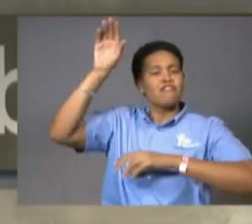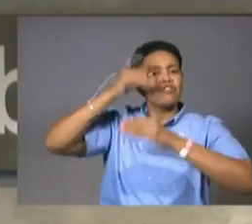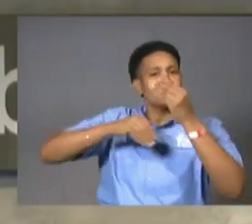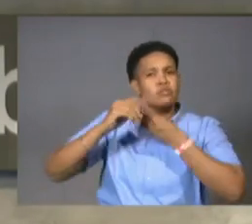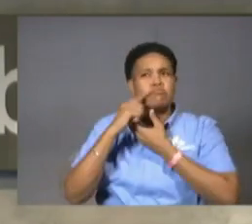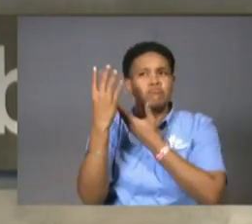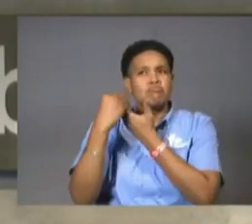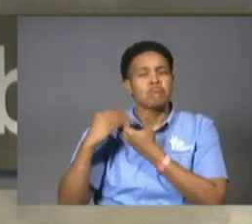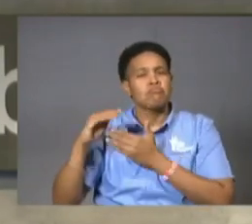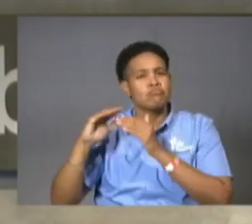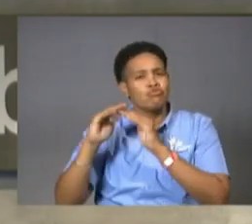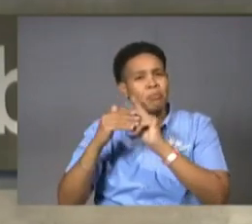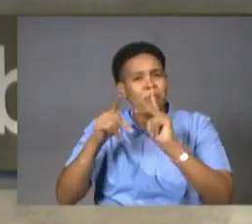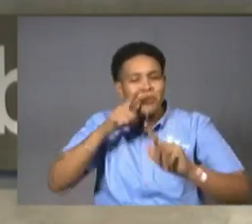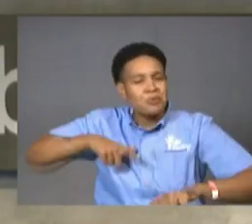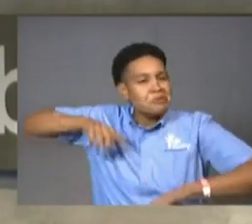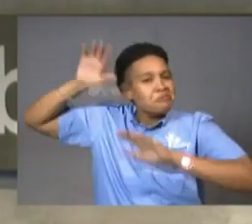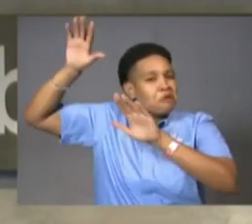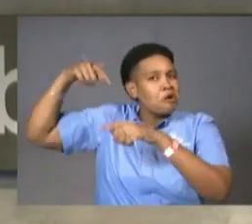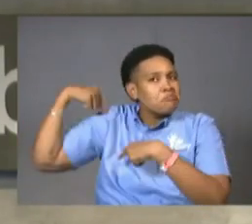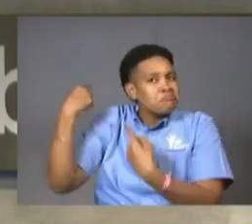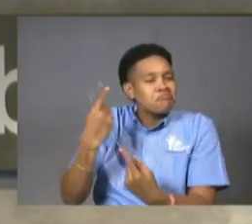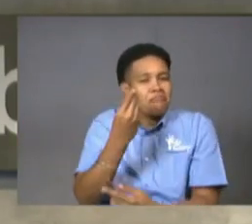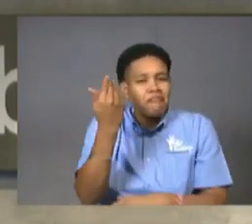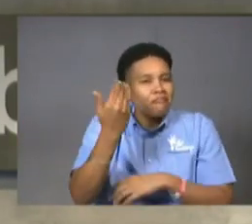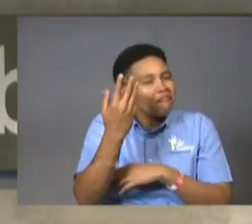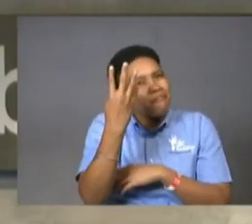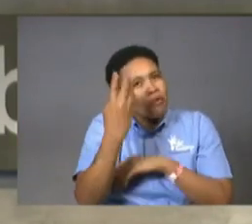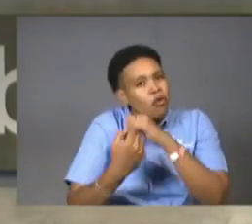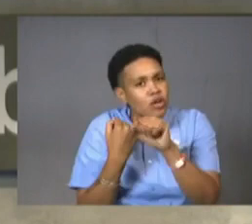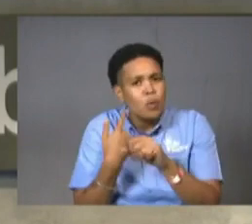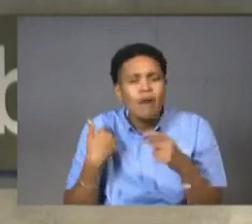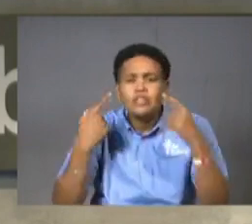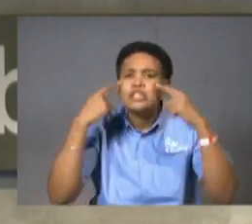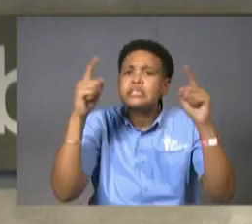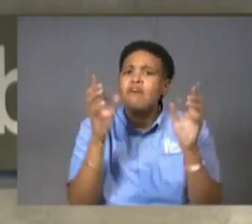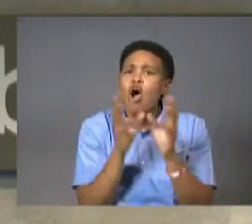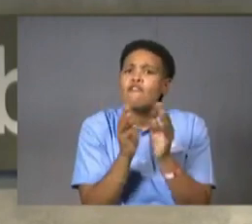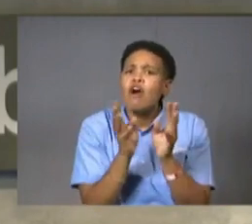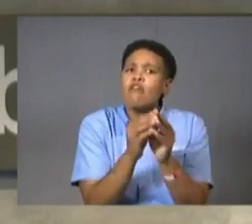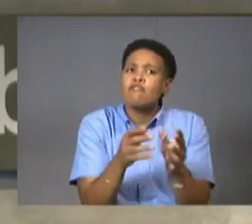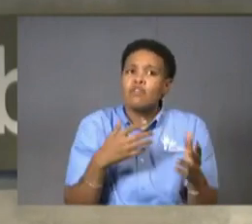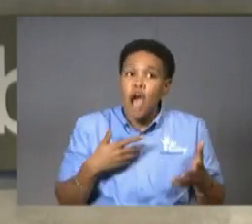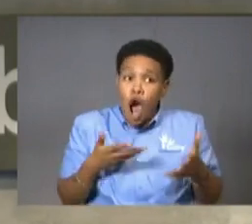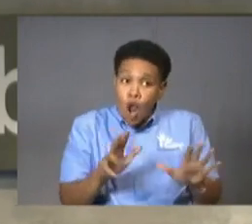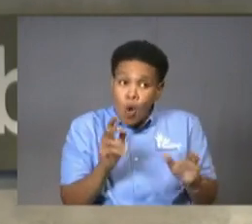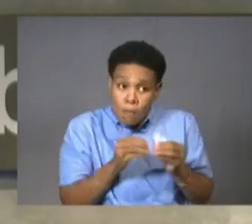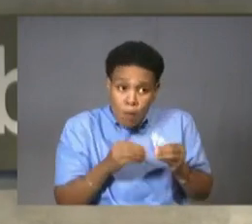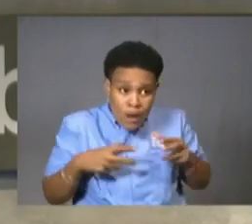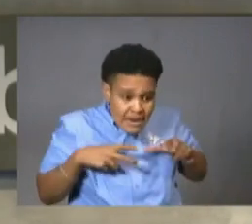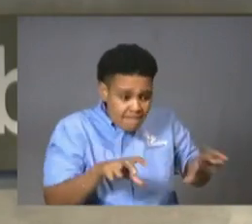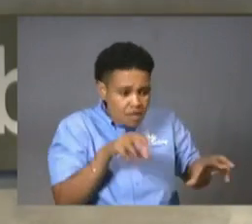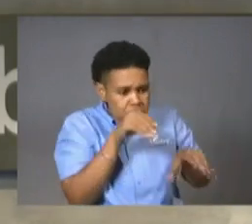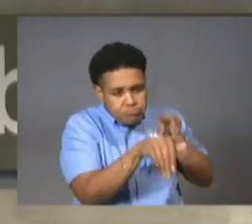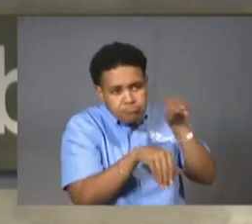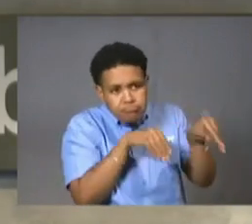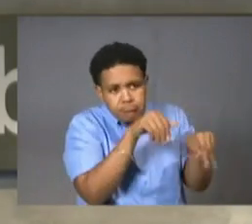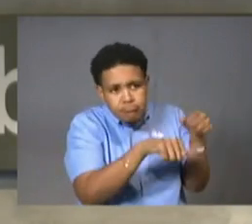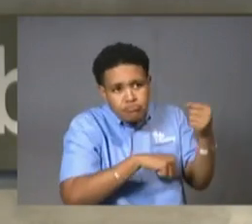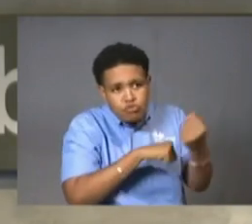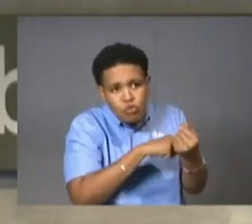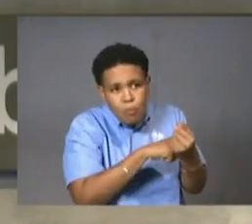very successful diaspora conferences that have resulted in investment and where investment has been